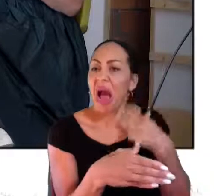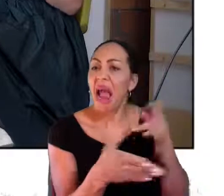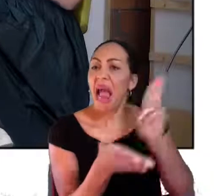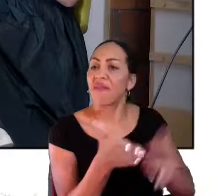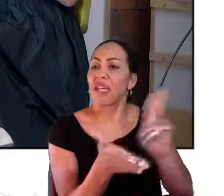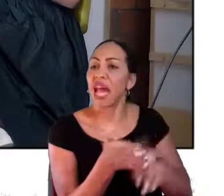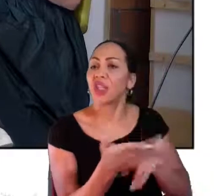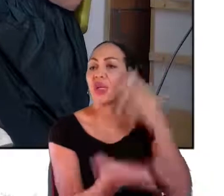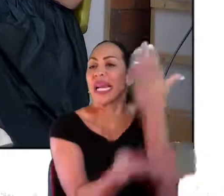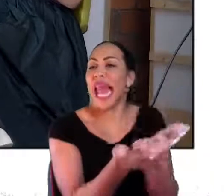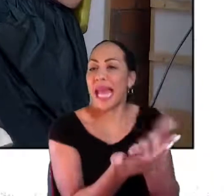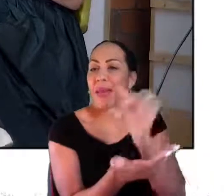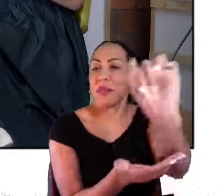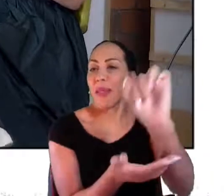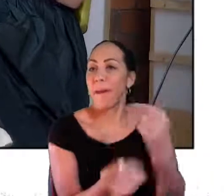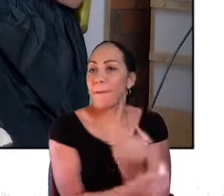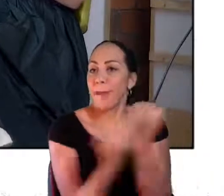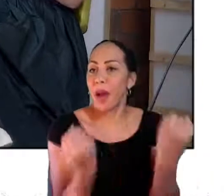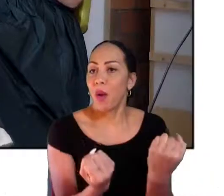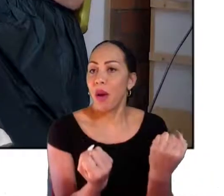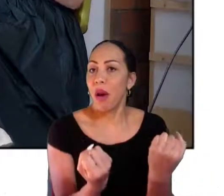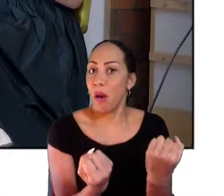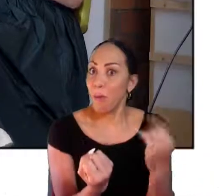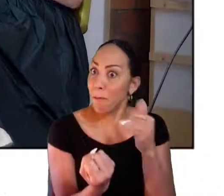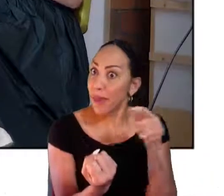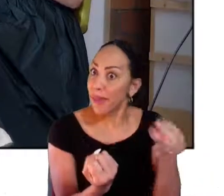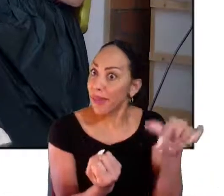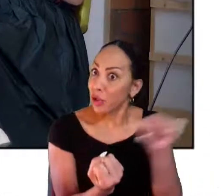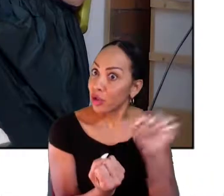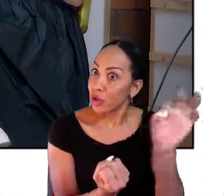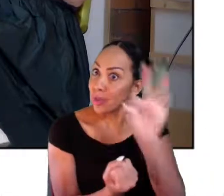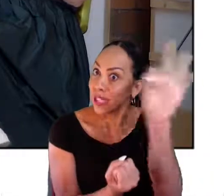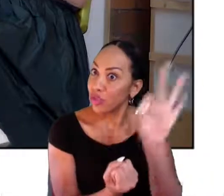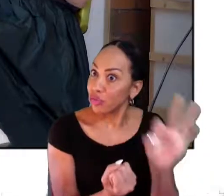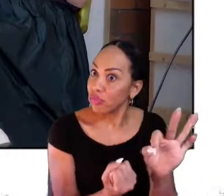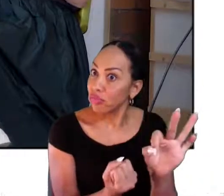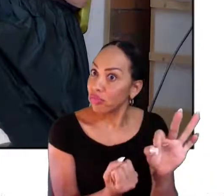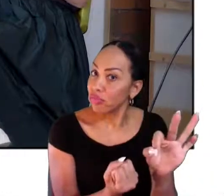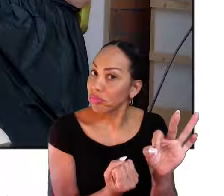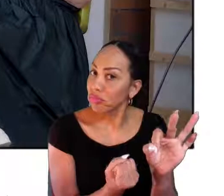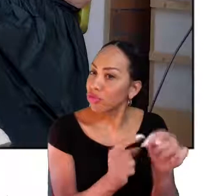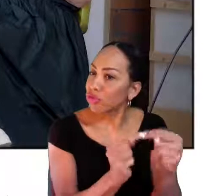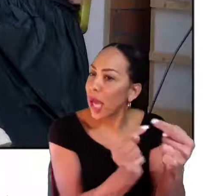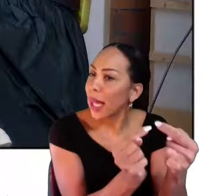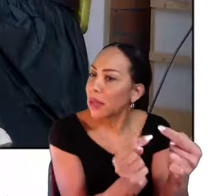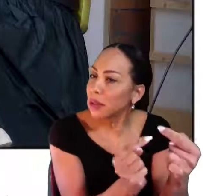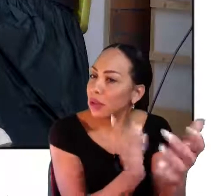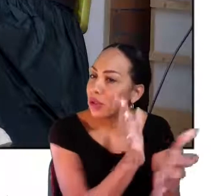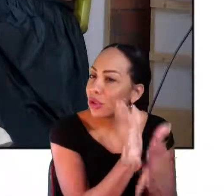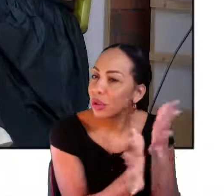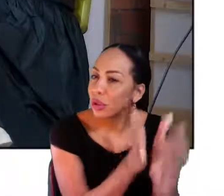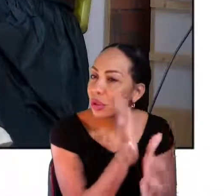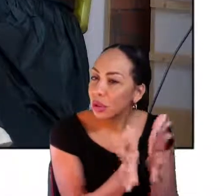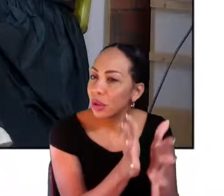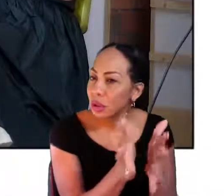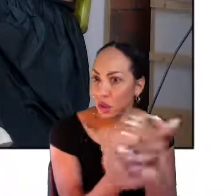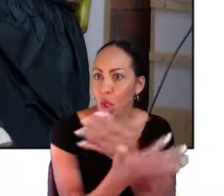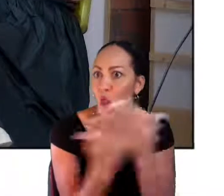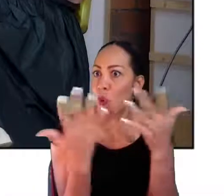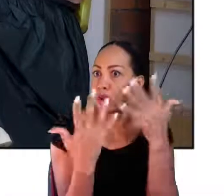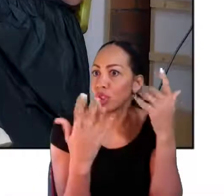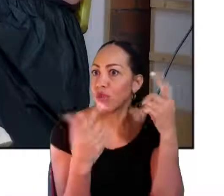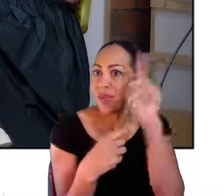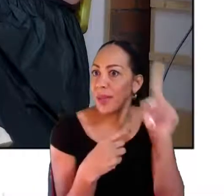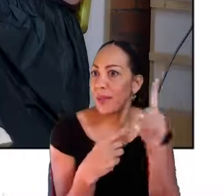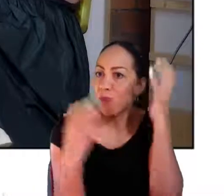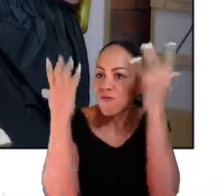some really great people that are thinking about this stuff now, and it's really worth looking at. But back to you, when